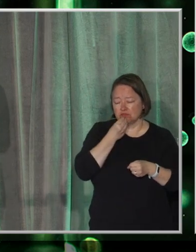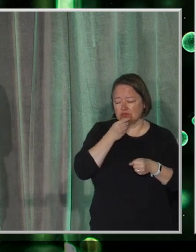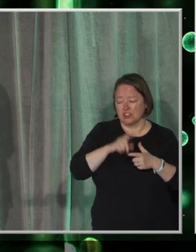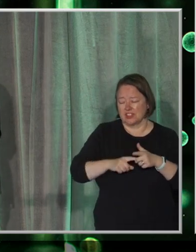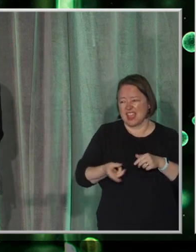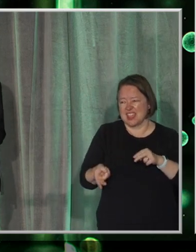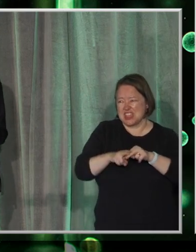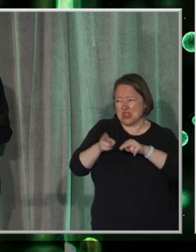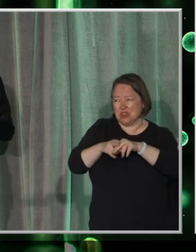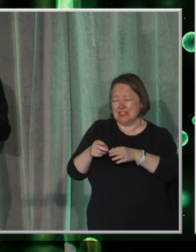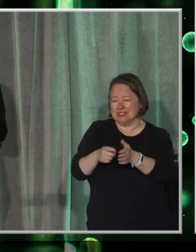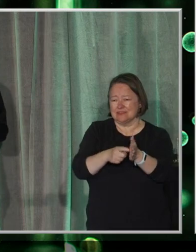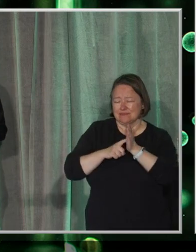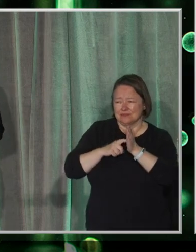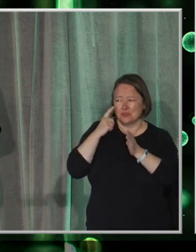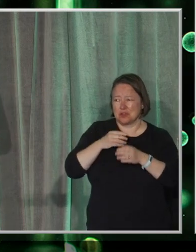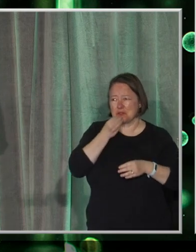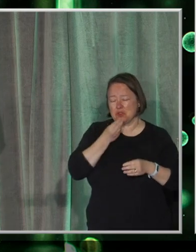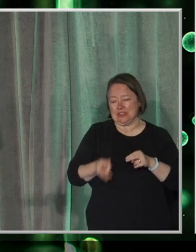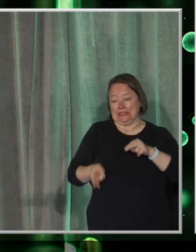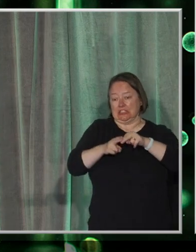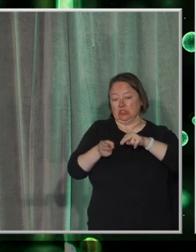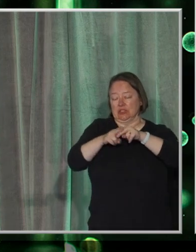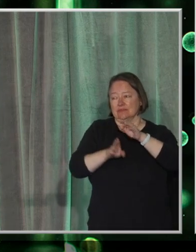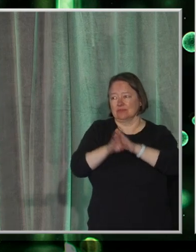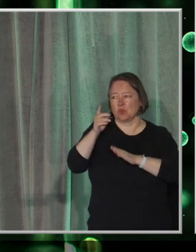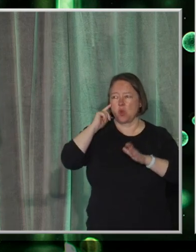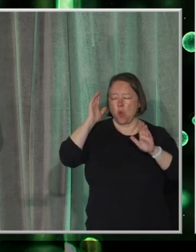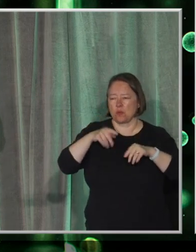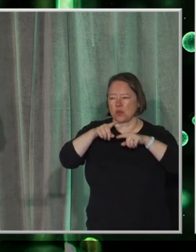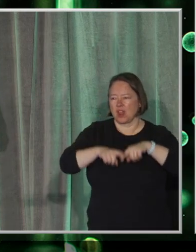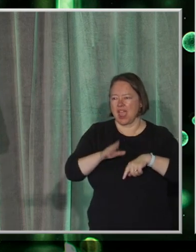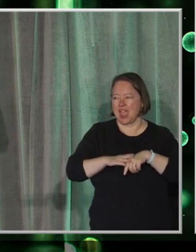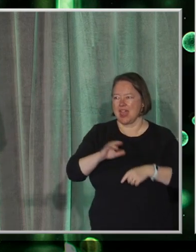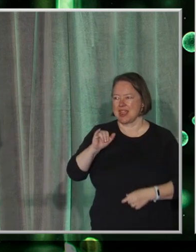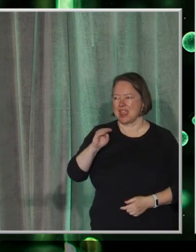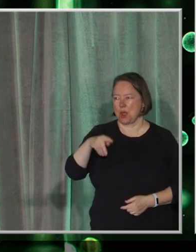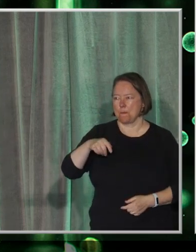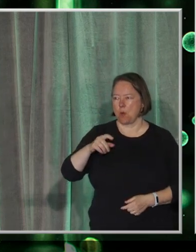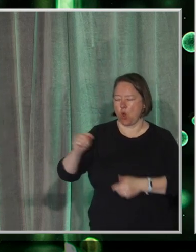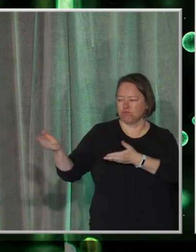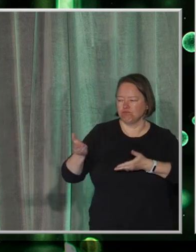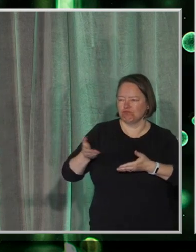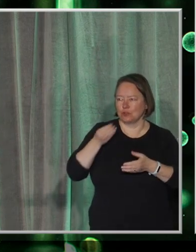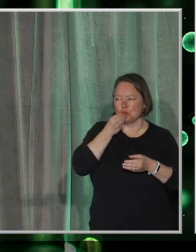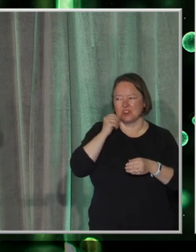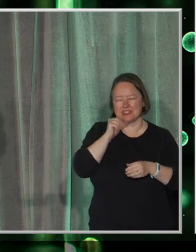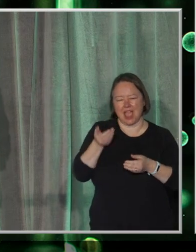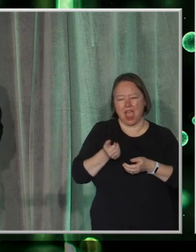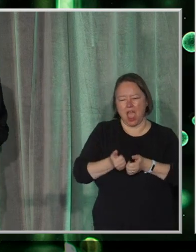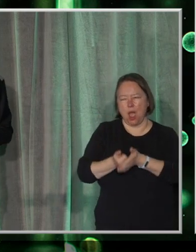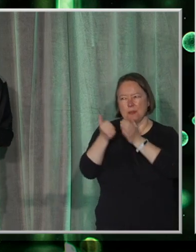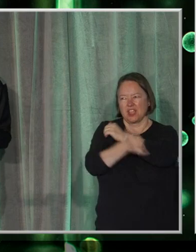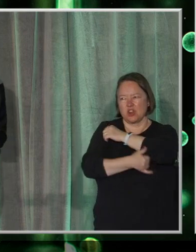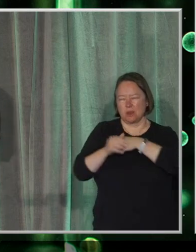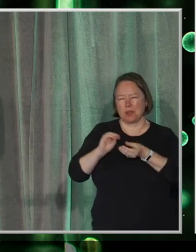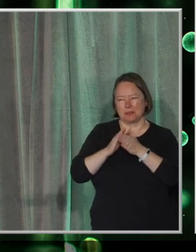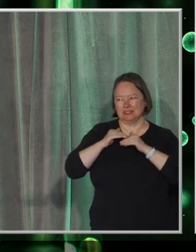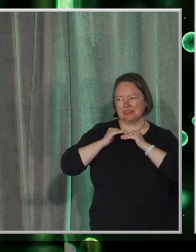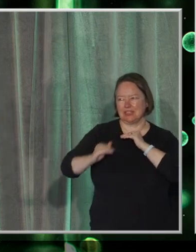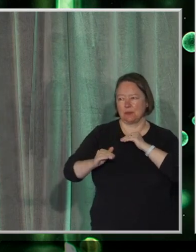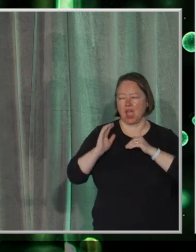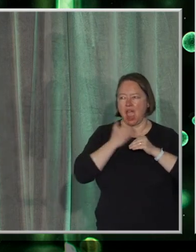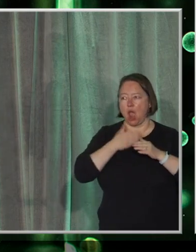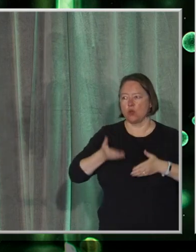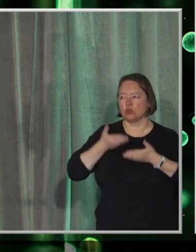increasing and the demand is increasing, we don't produce more, so we have to rely on imports, which is not very sustainable for the country. So our proposed solution